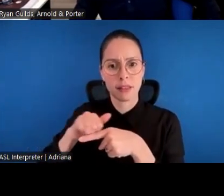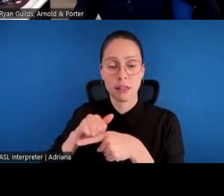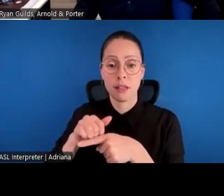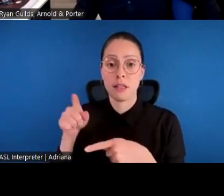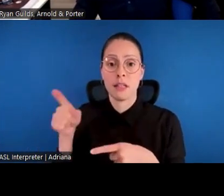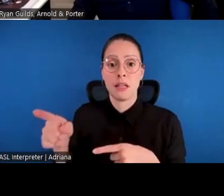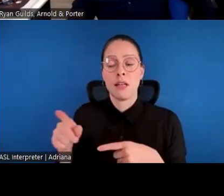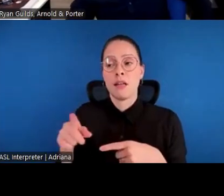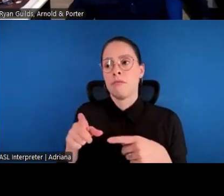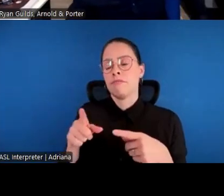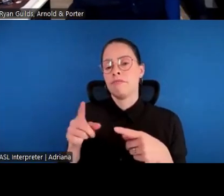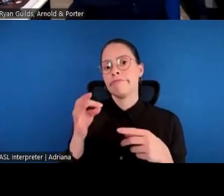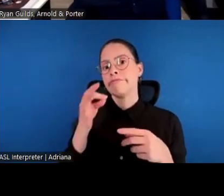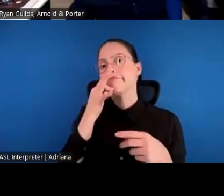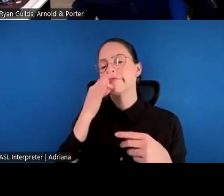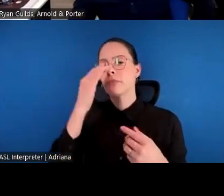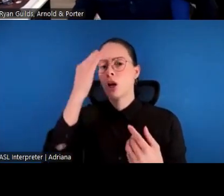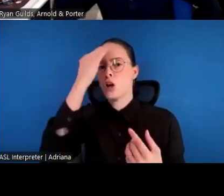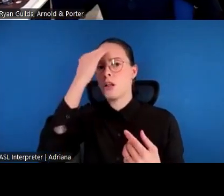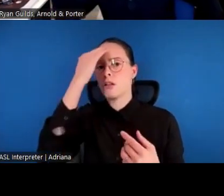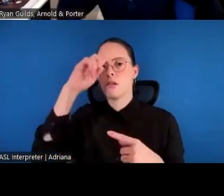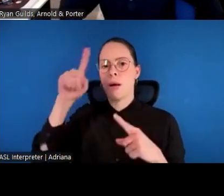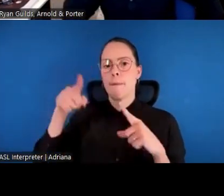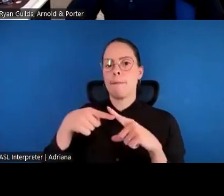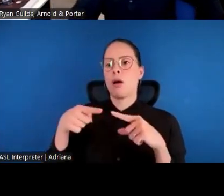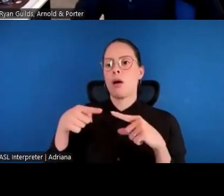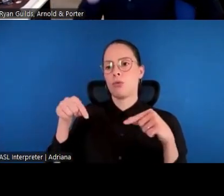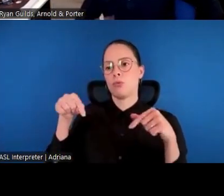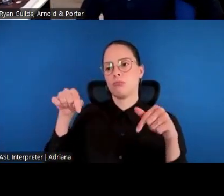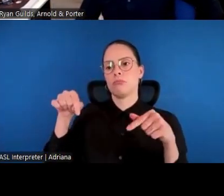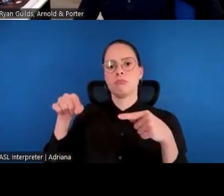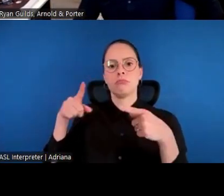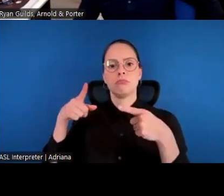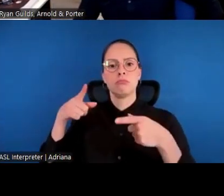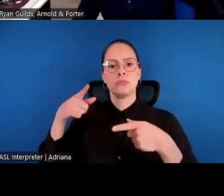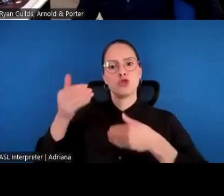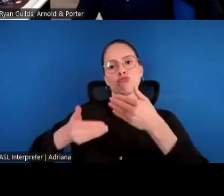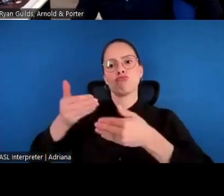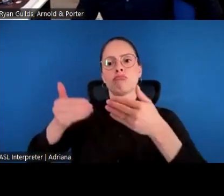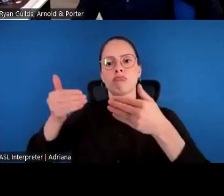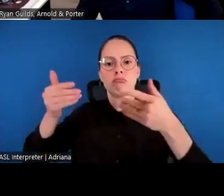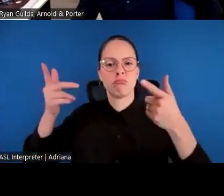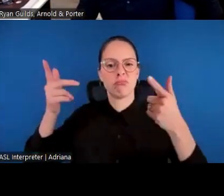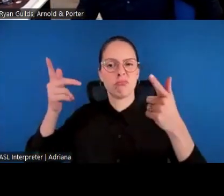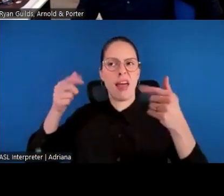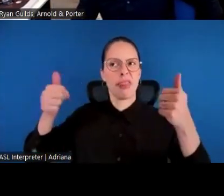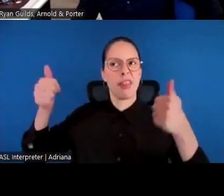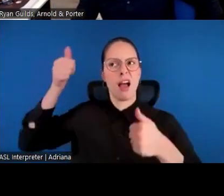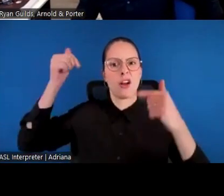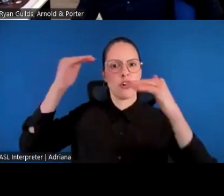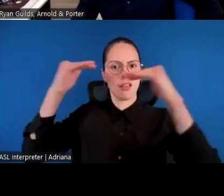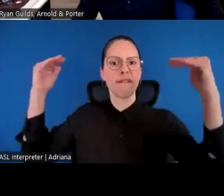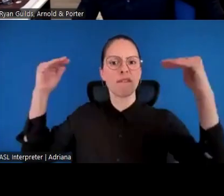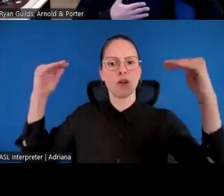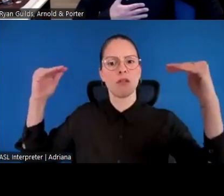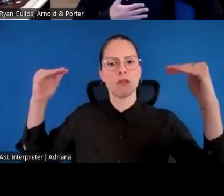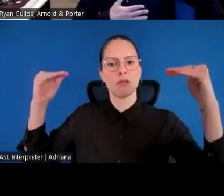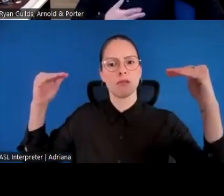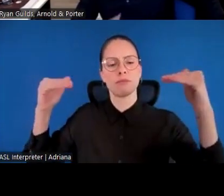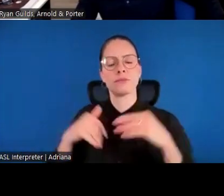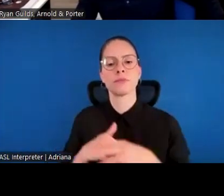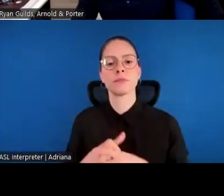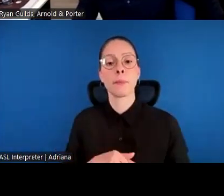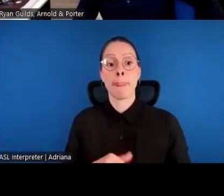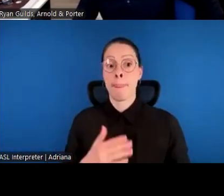extremely knowledgeable about the practice, at least at the higher levels, as the senior prosecutors, about prosecuting these cases. In